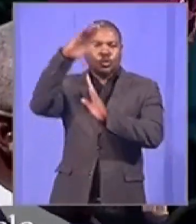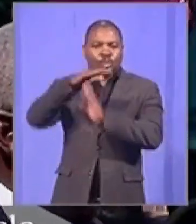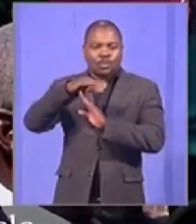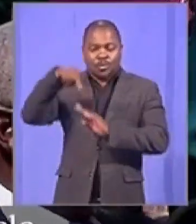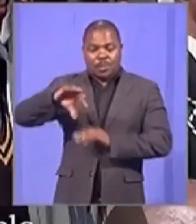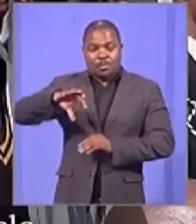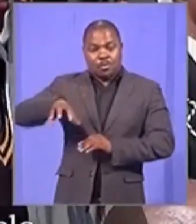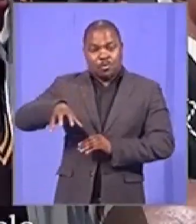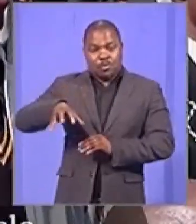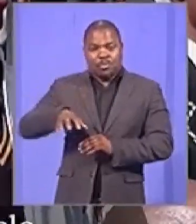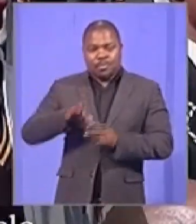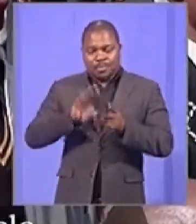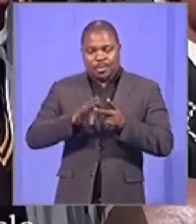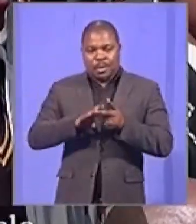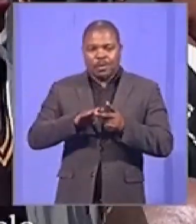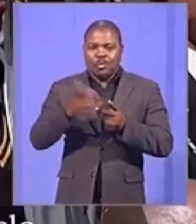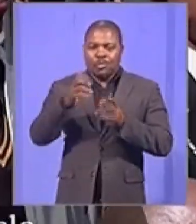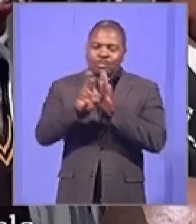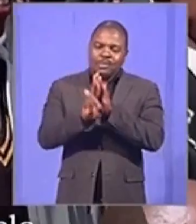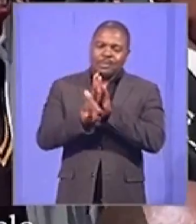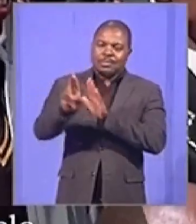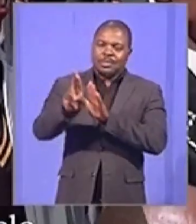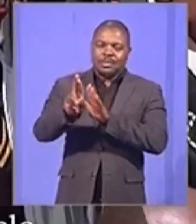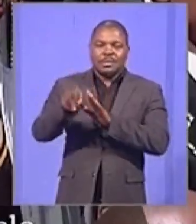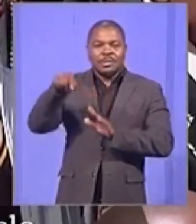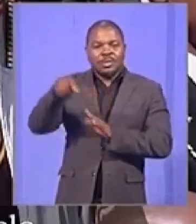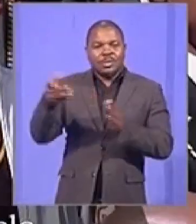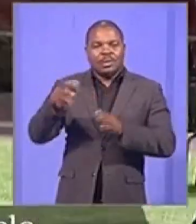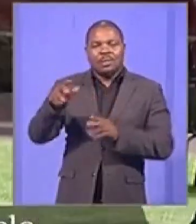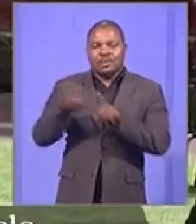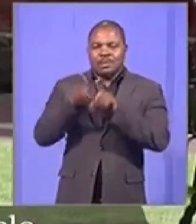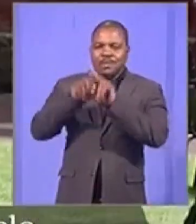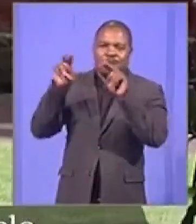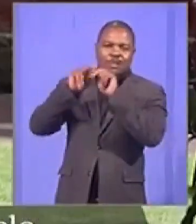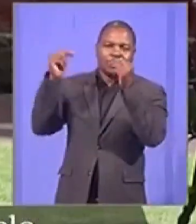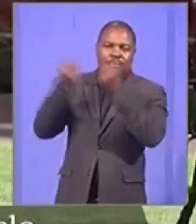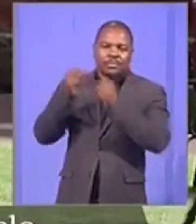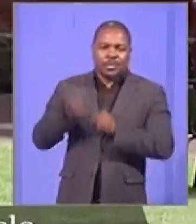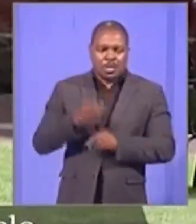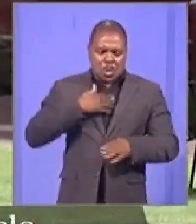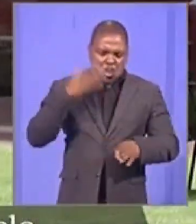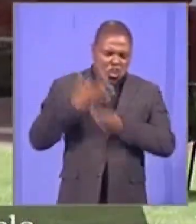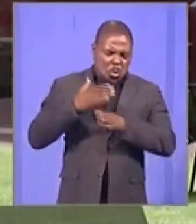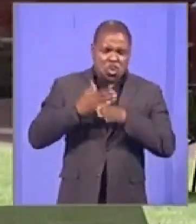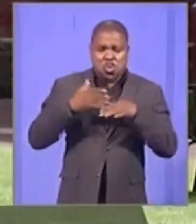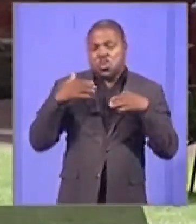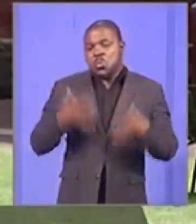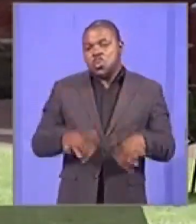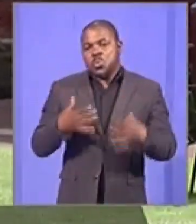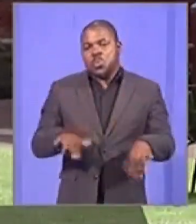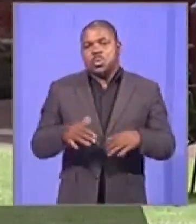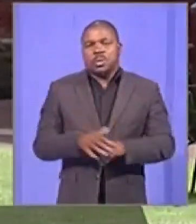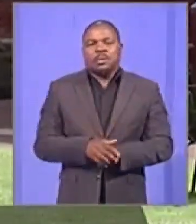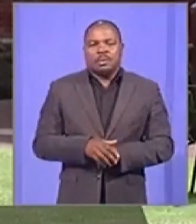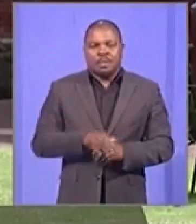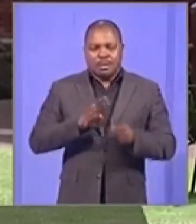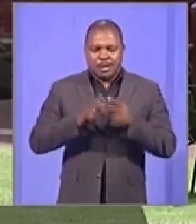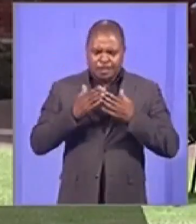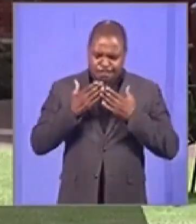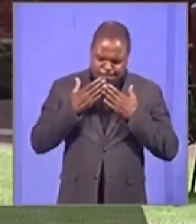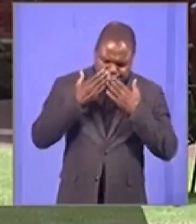ho province o boetsa emela province boemong ba naha. Ne lo sebetsa ka thata fela hore le ke